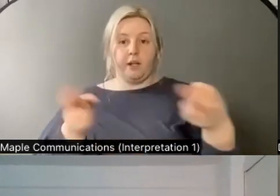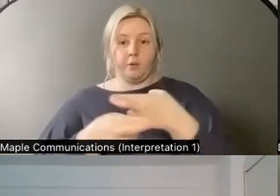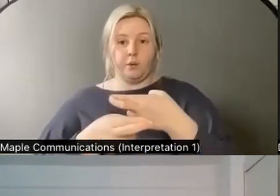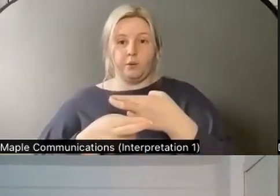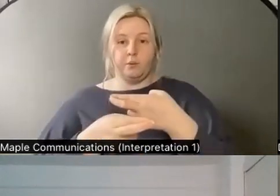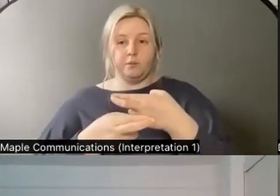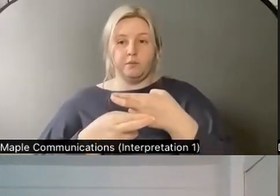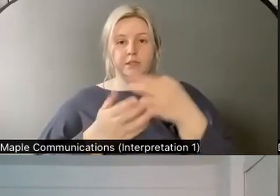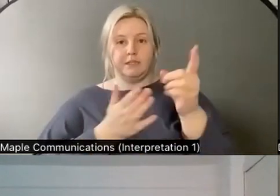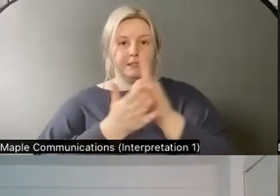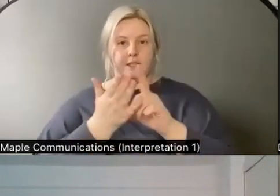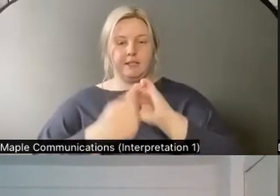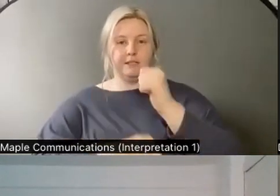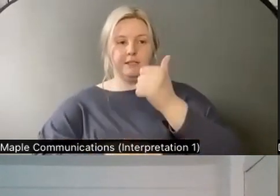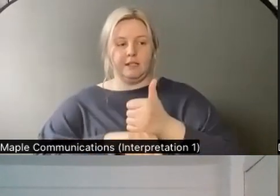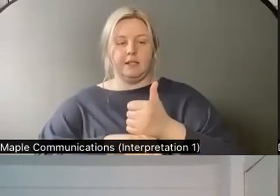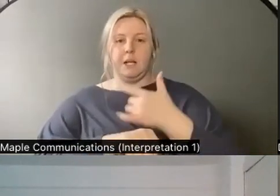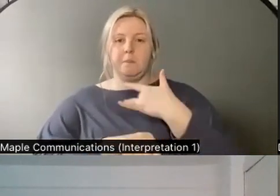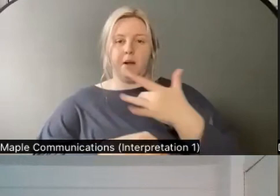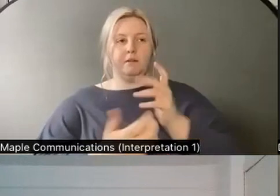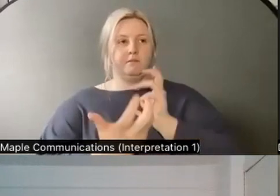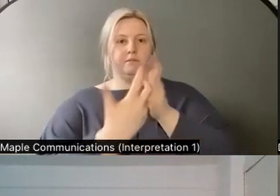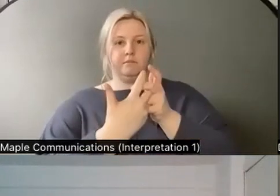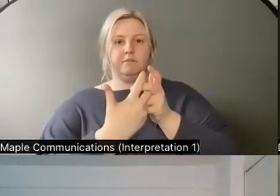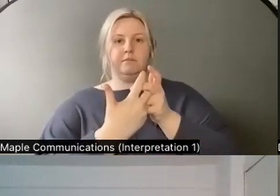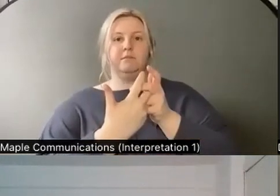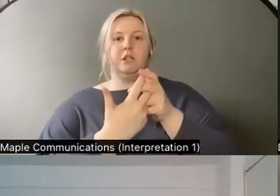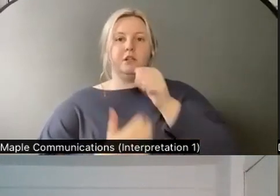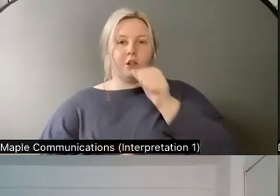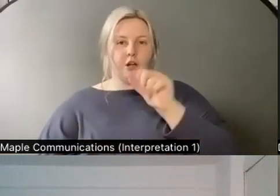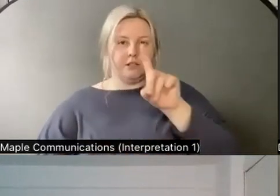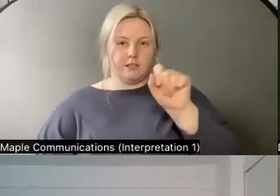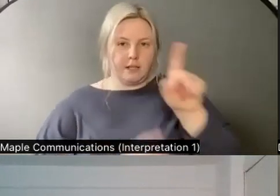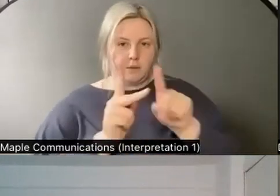people who are not, who are there to get maybe occasional